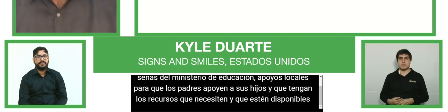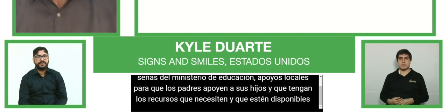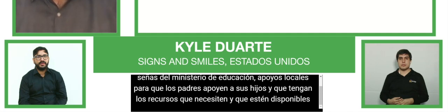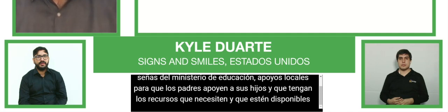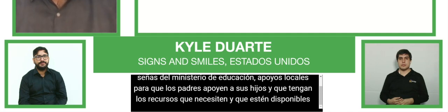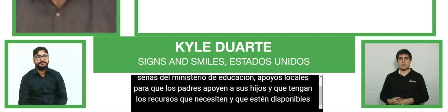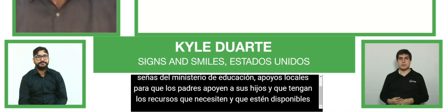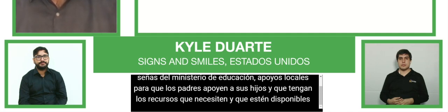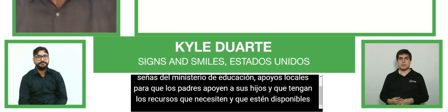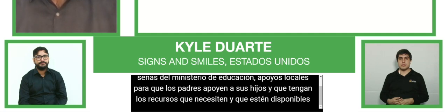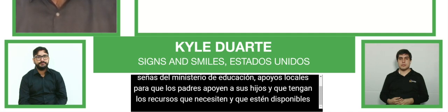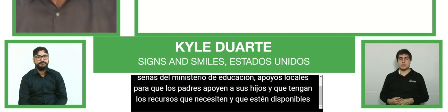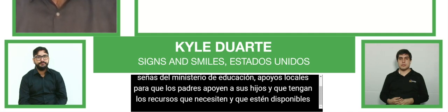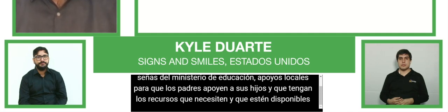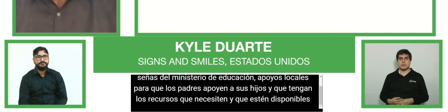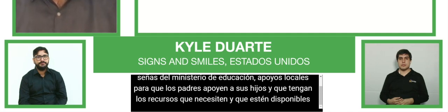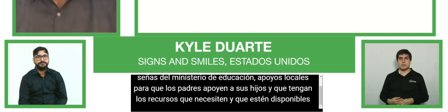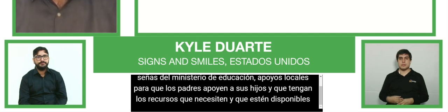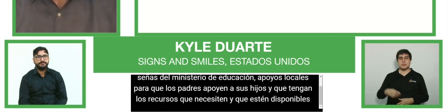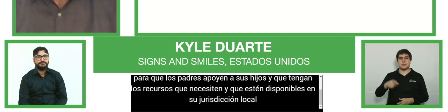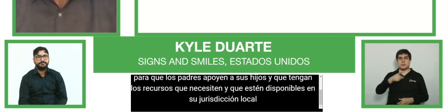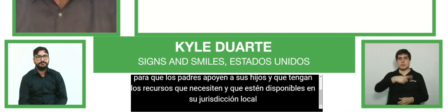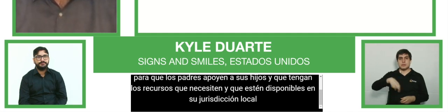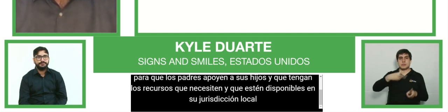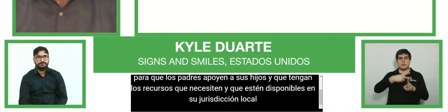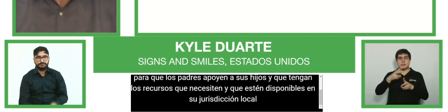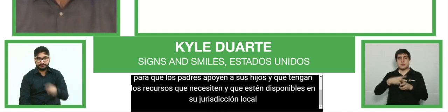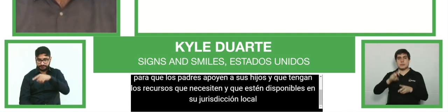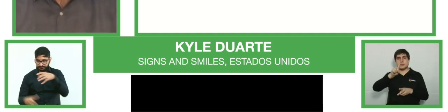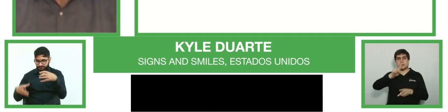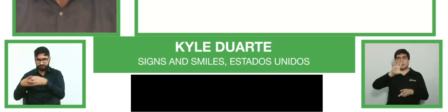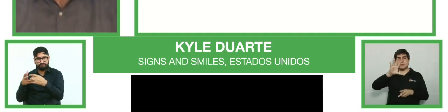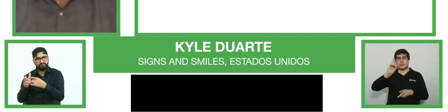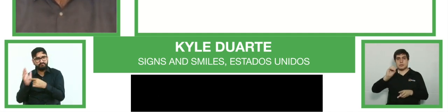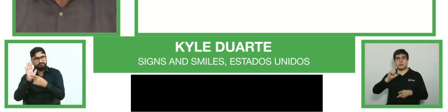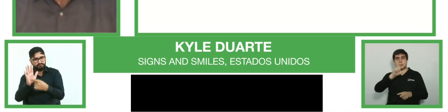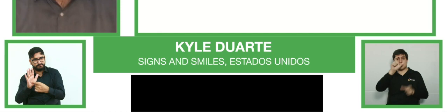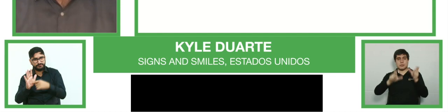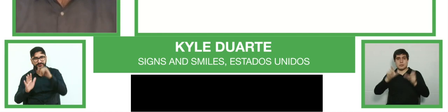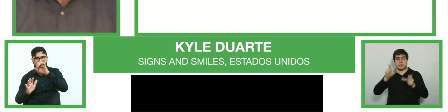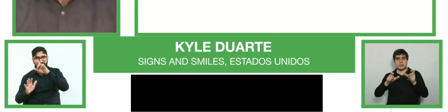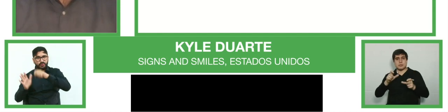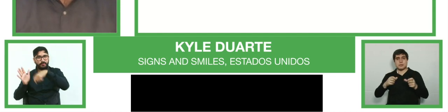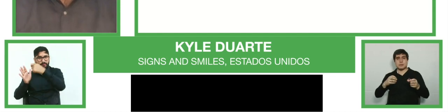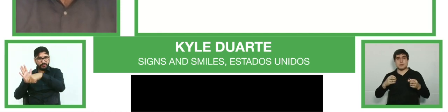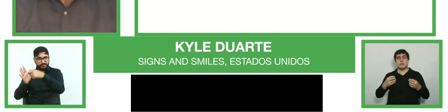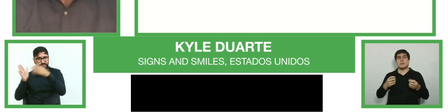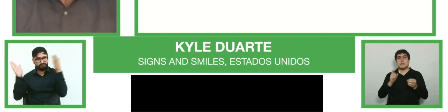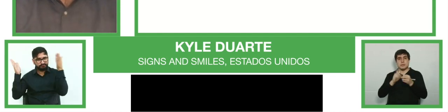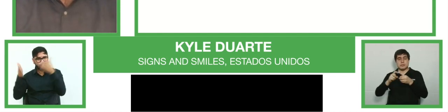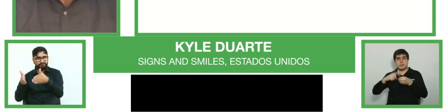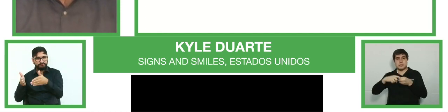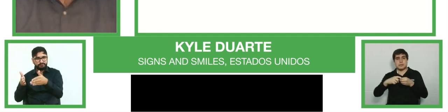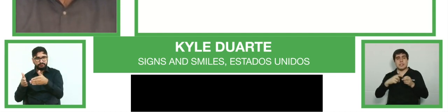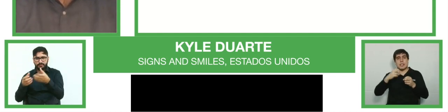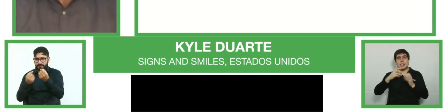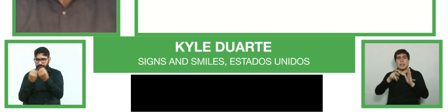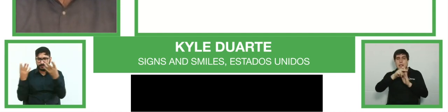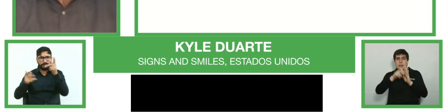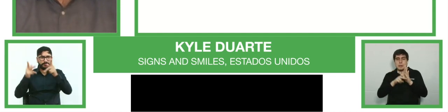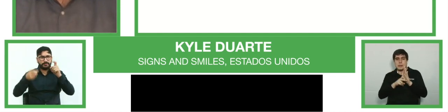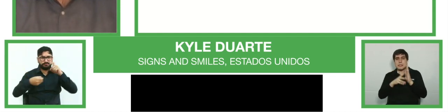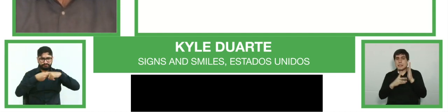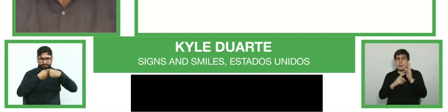participants, in our design process, which meant that once we released the app, we were able to reach out. And we've had